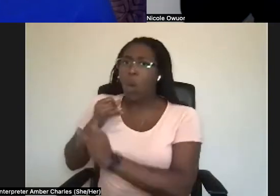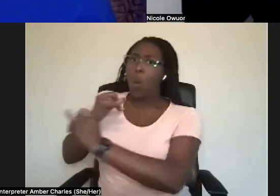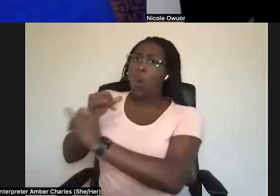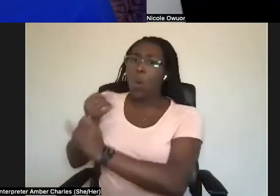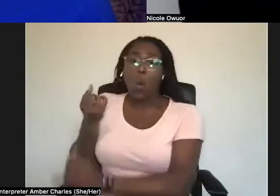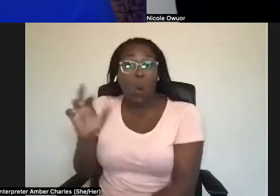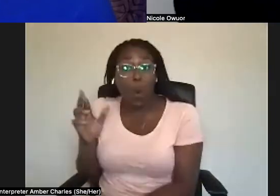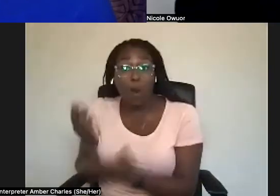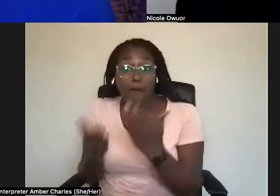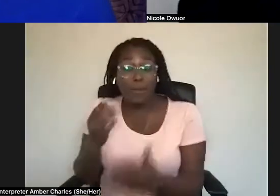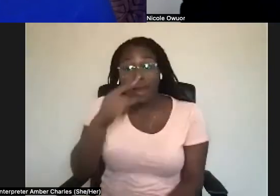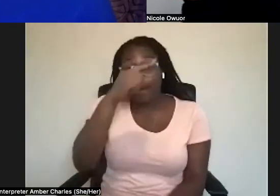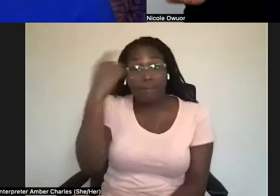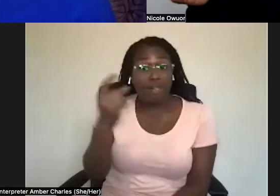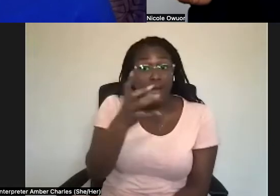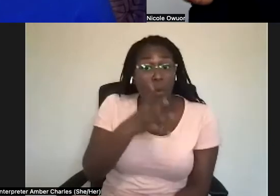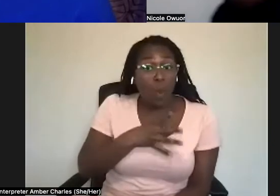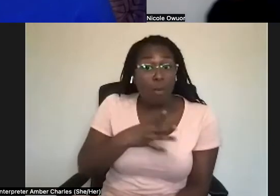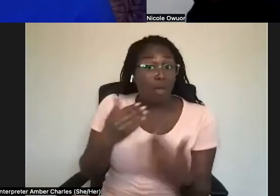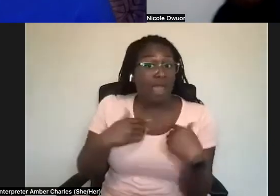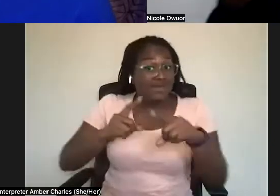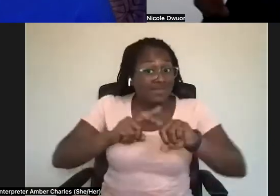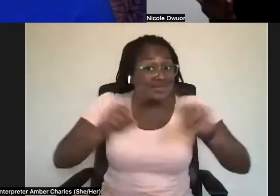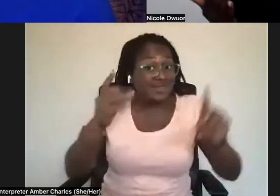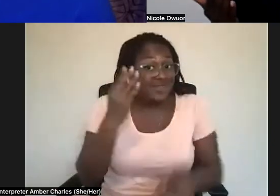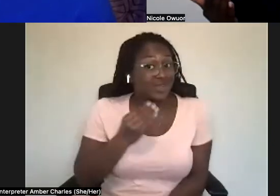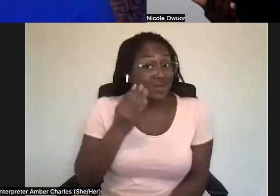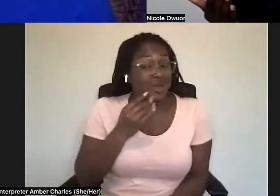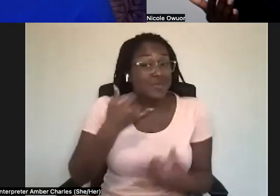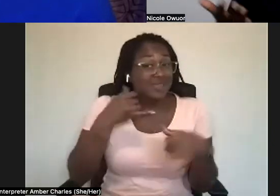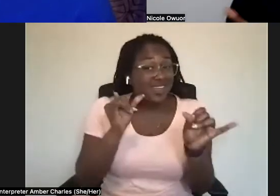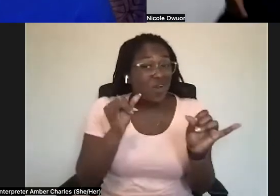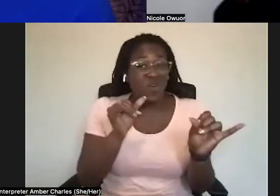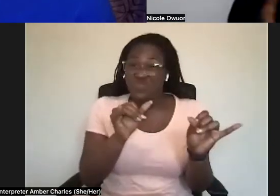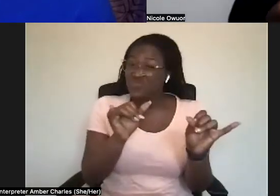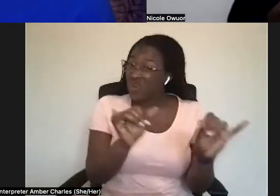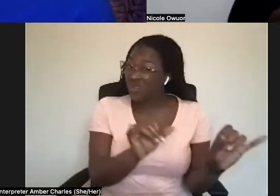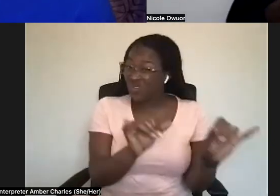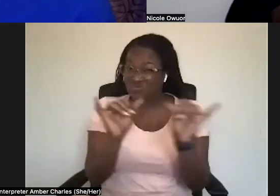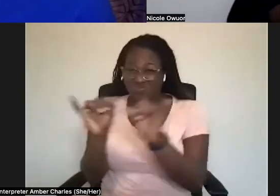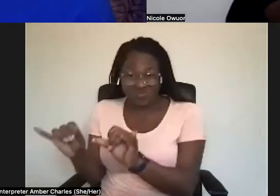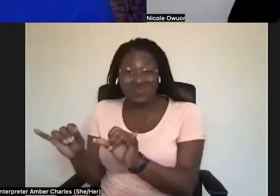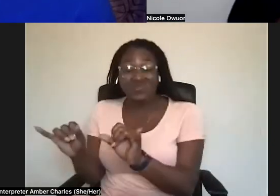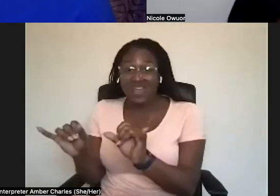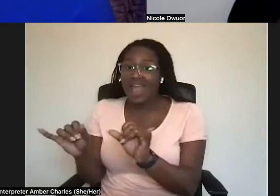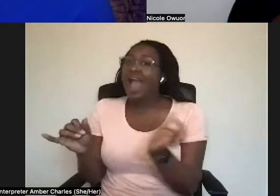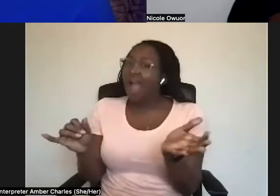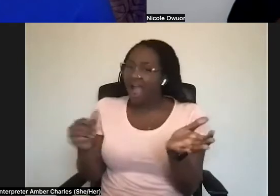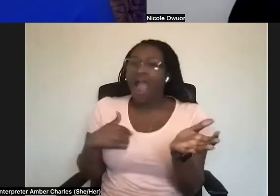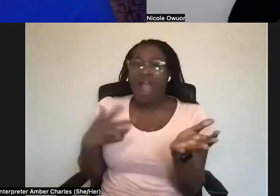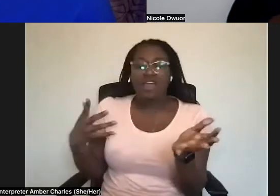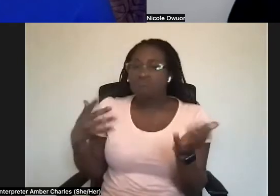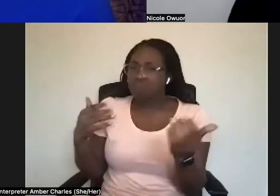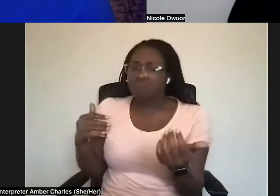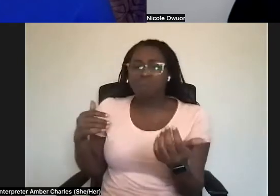have differences in her experience, but there's still some commonality, I always take the approach and I